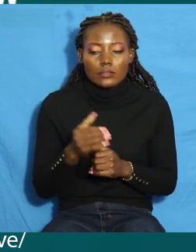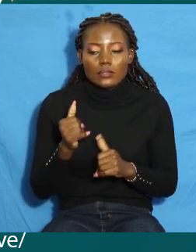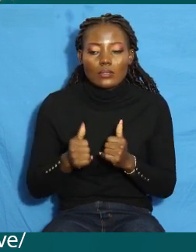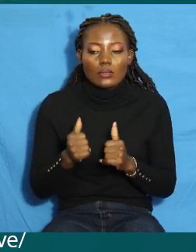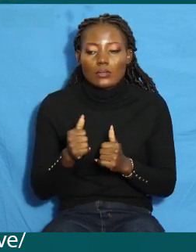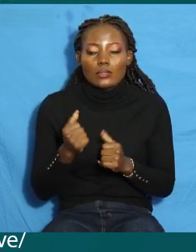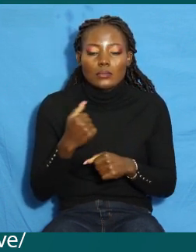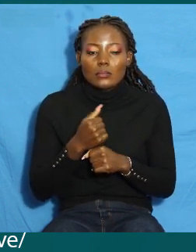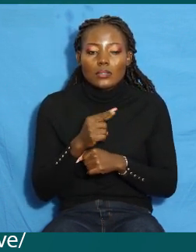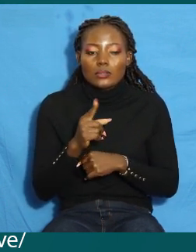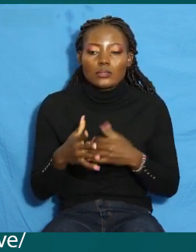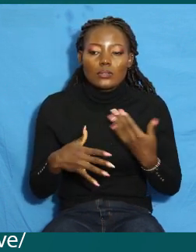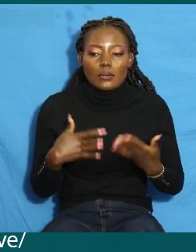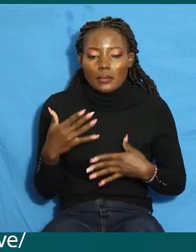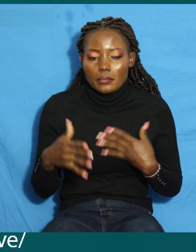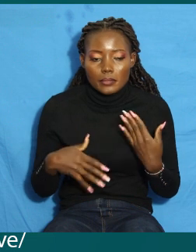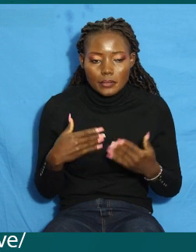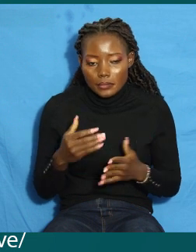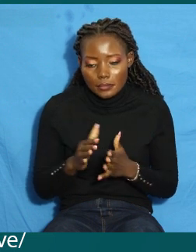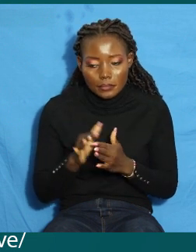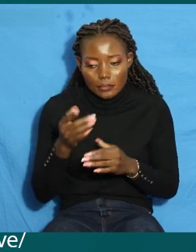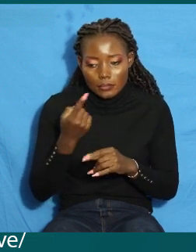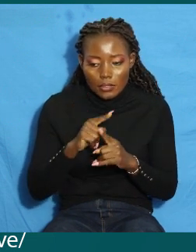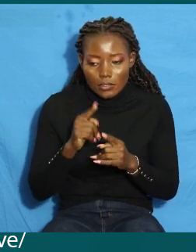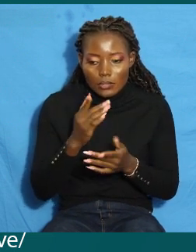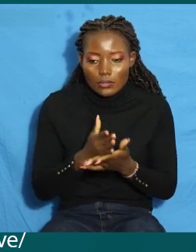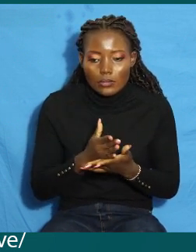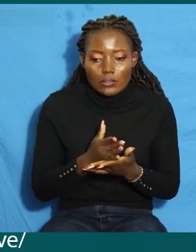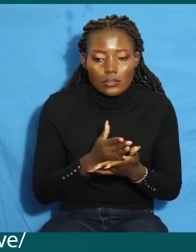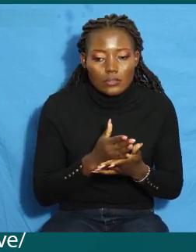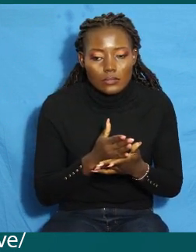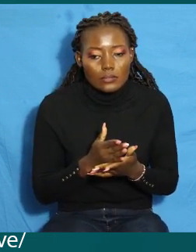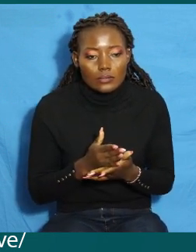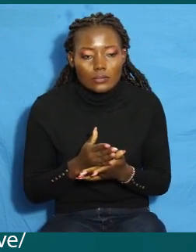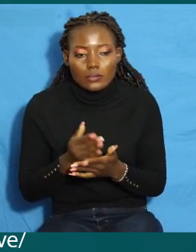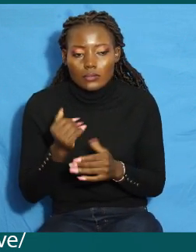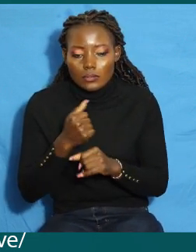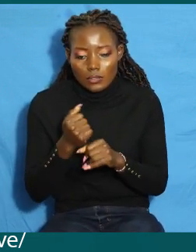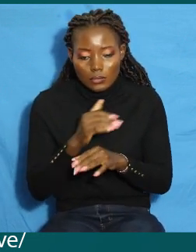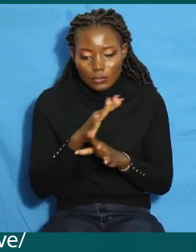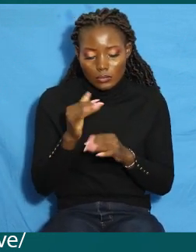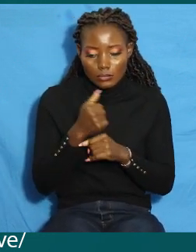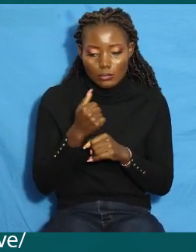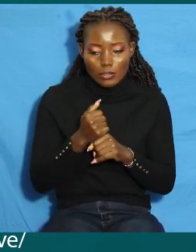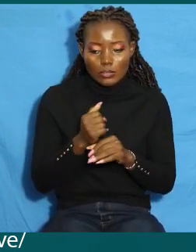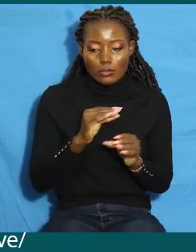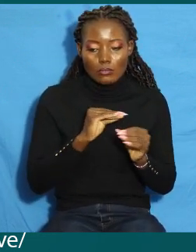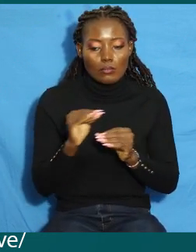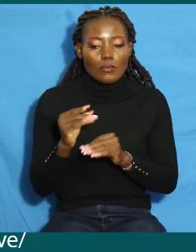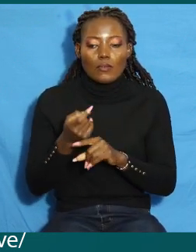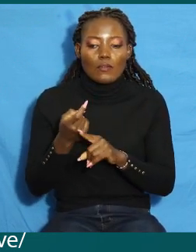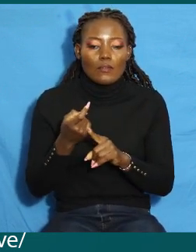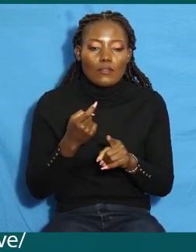that excite you, but of course does not take you away from your goal.